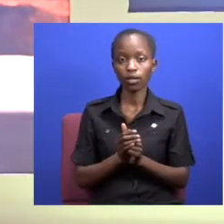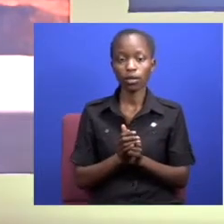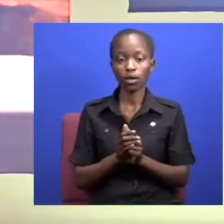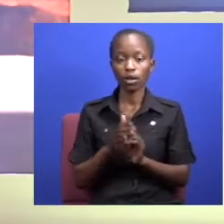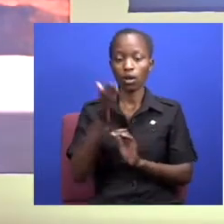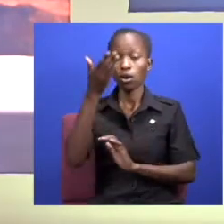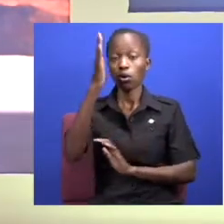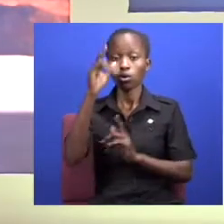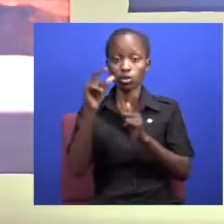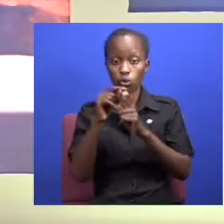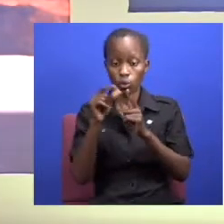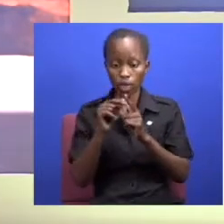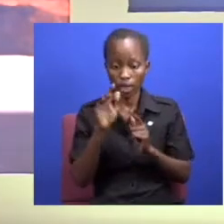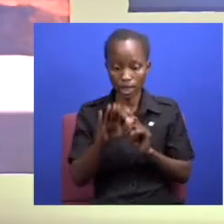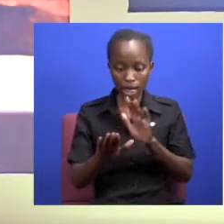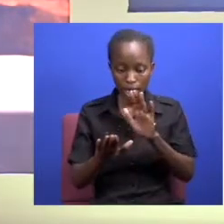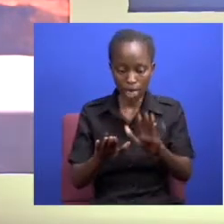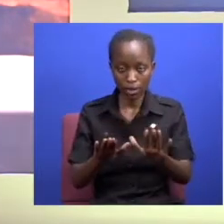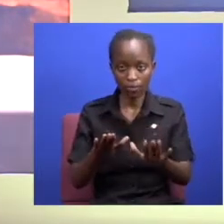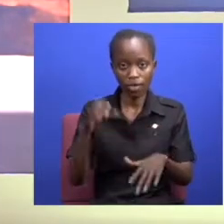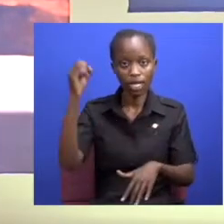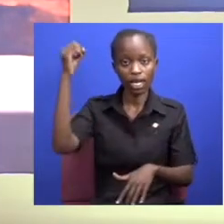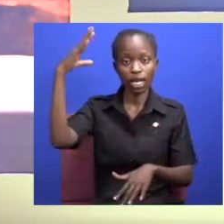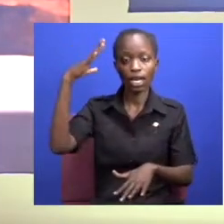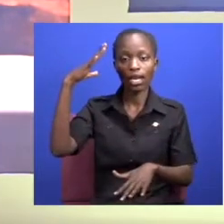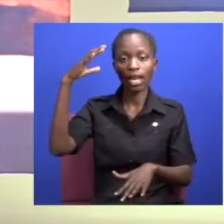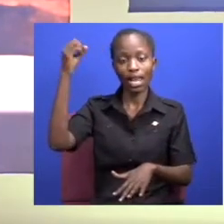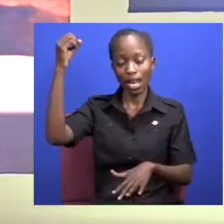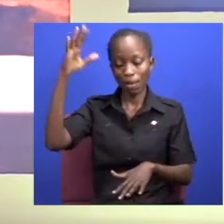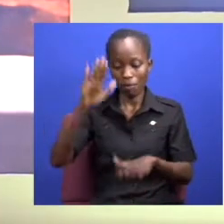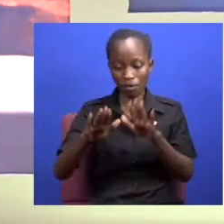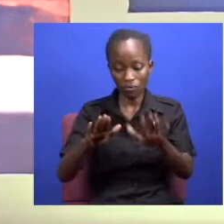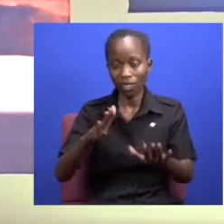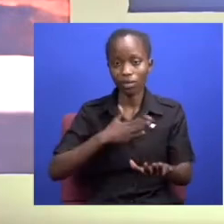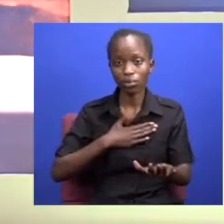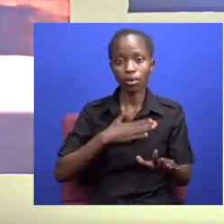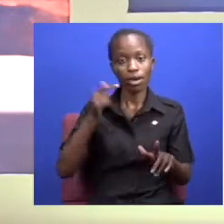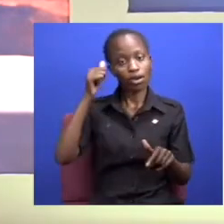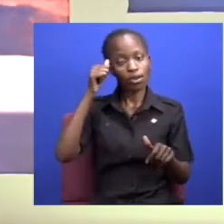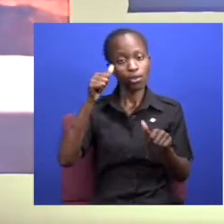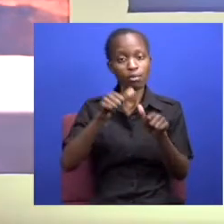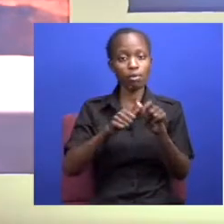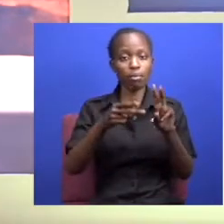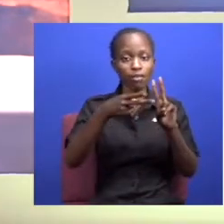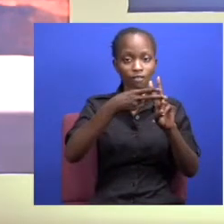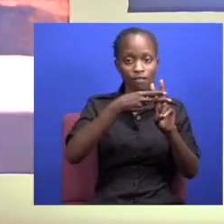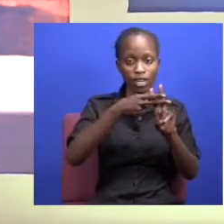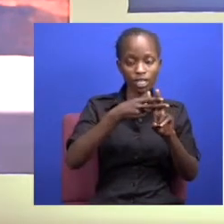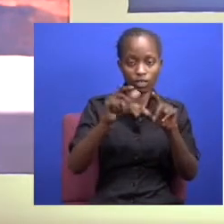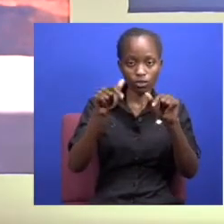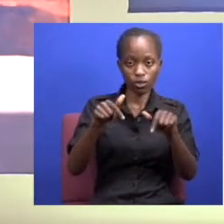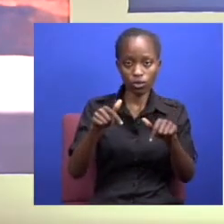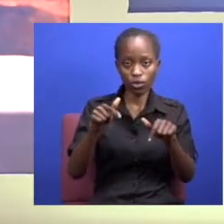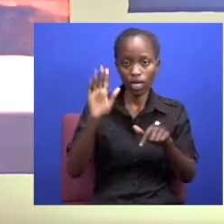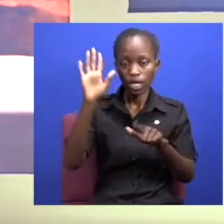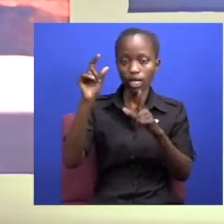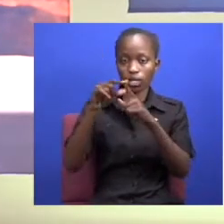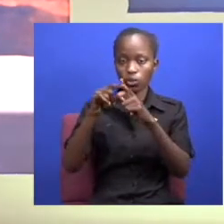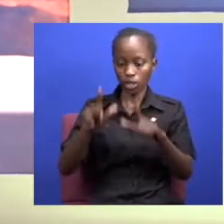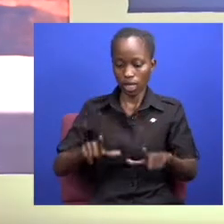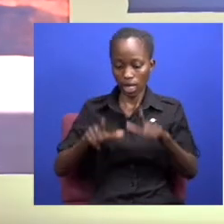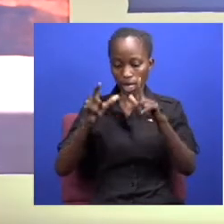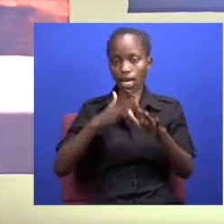is a lamp unto my feet. And it speaks right to our hashtag for the day. Remember, his word, my life. Keep tweeting.